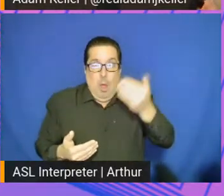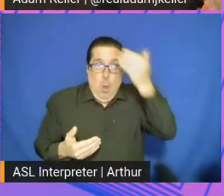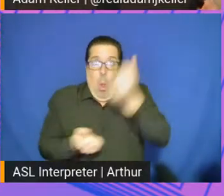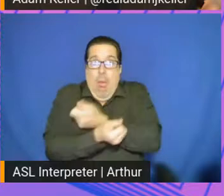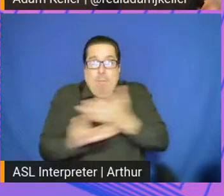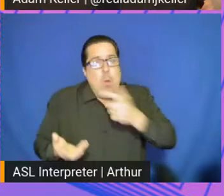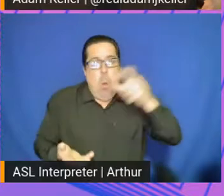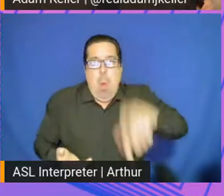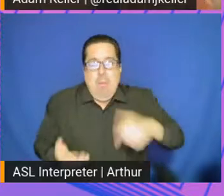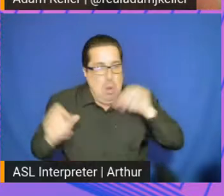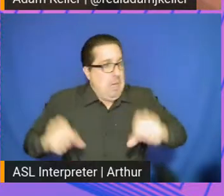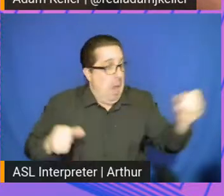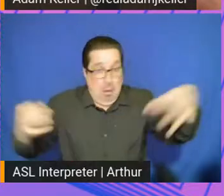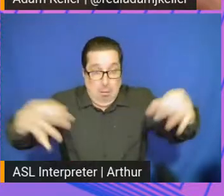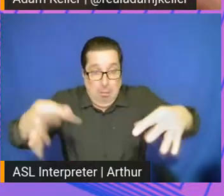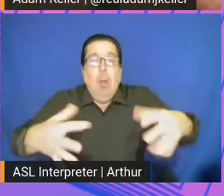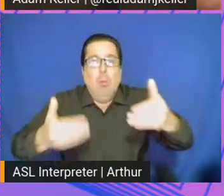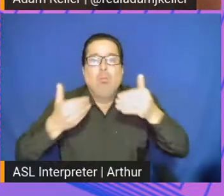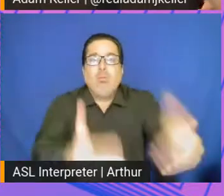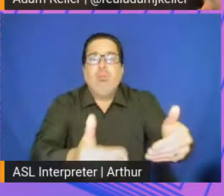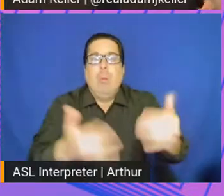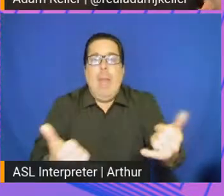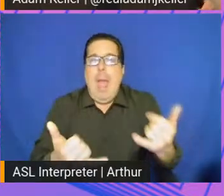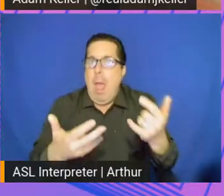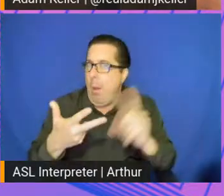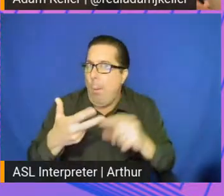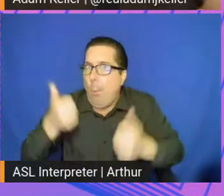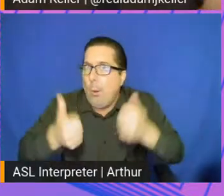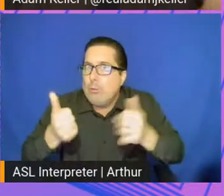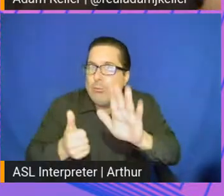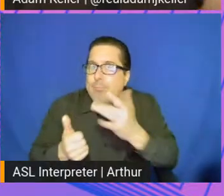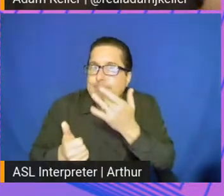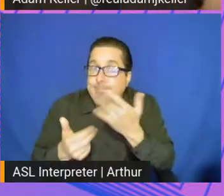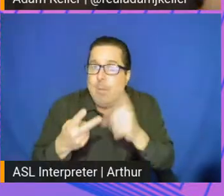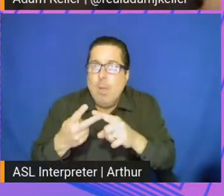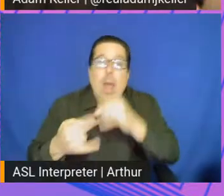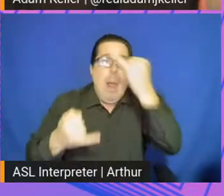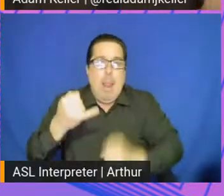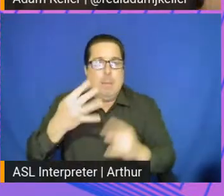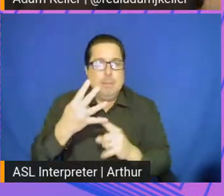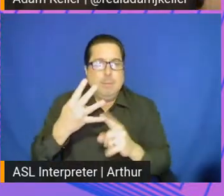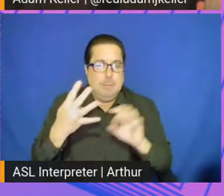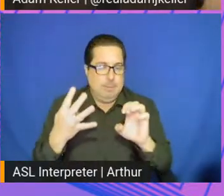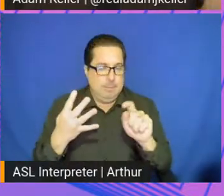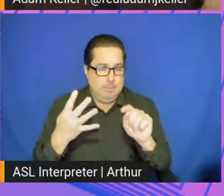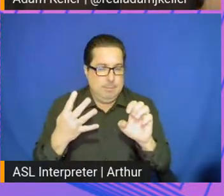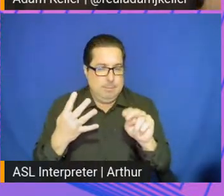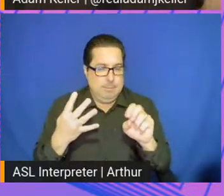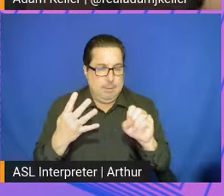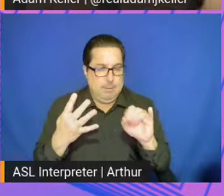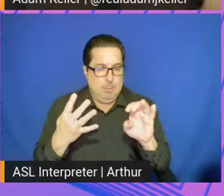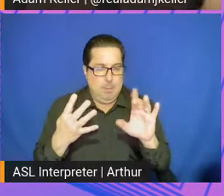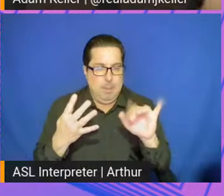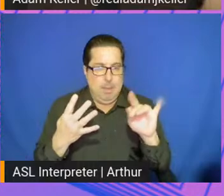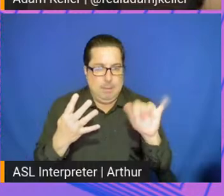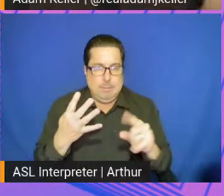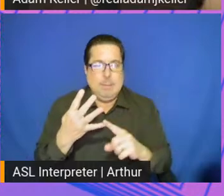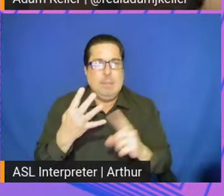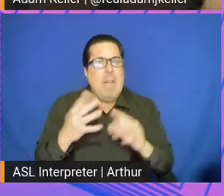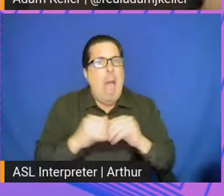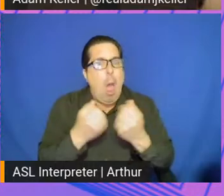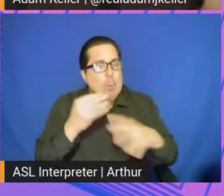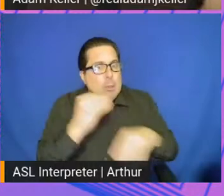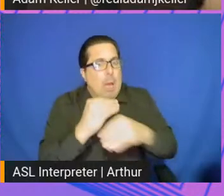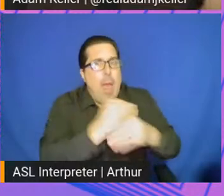then the last one is just extensibility. How much do I need to extend my application or my